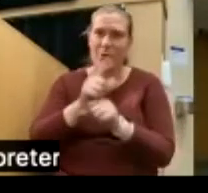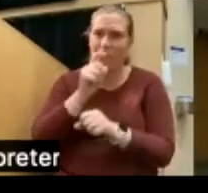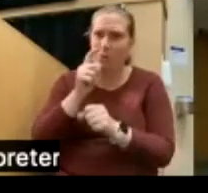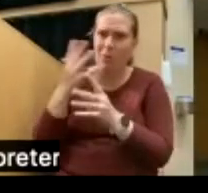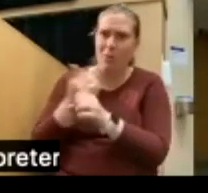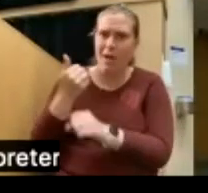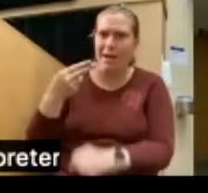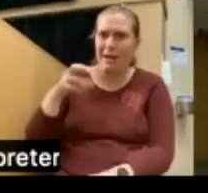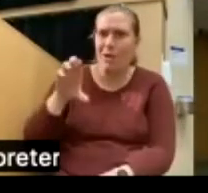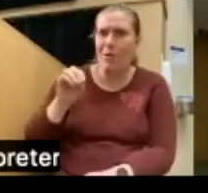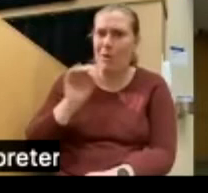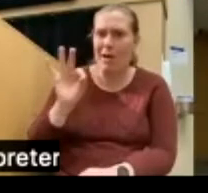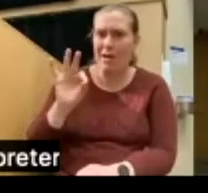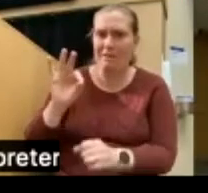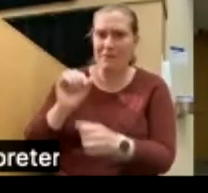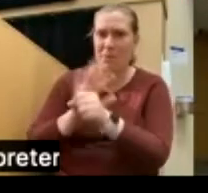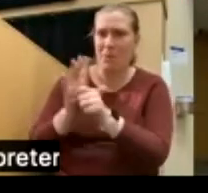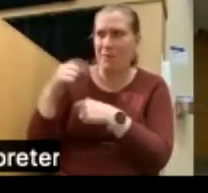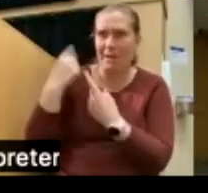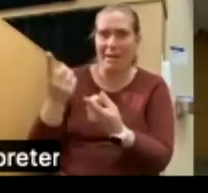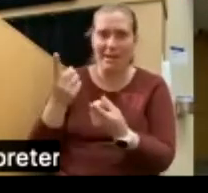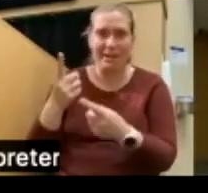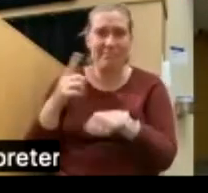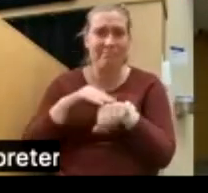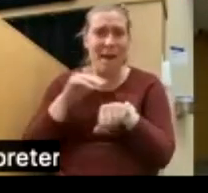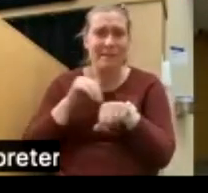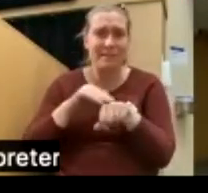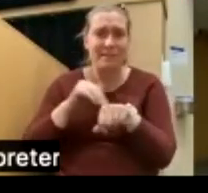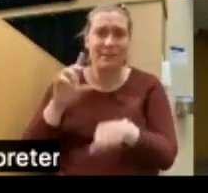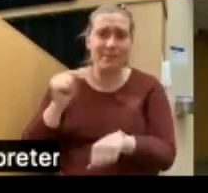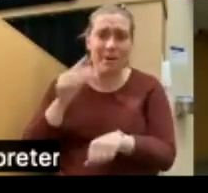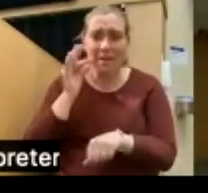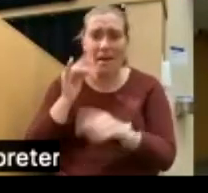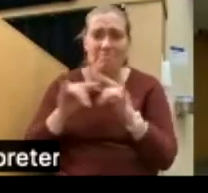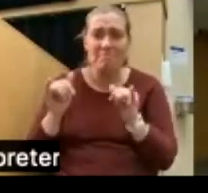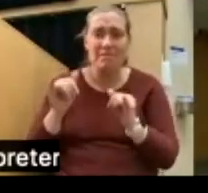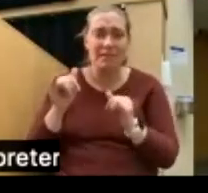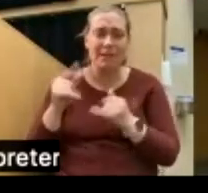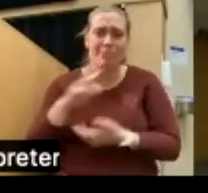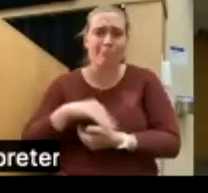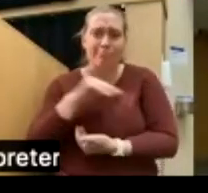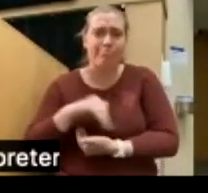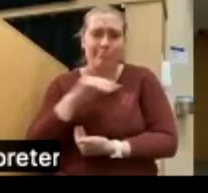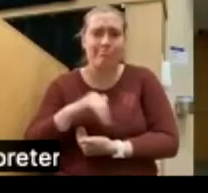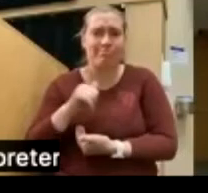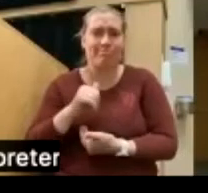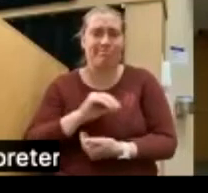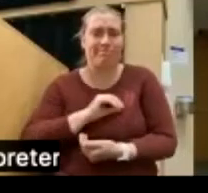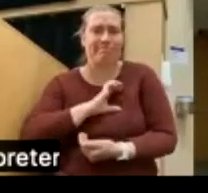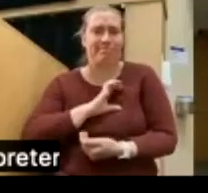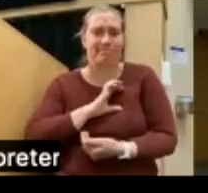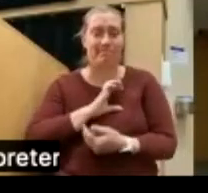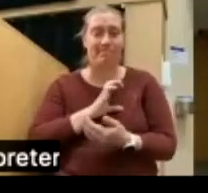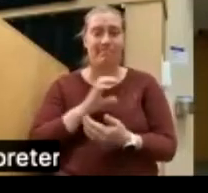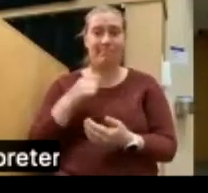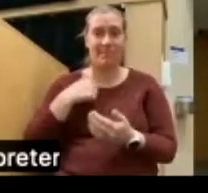been isolated and at home living alone, pets have served an important purpose. And there are actually some studies that people prefer